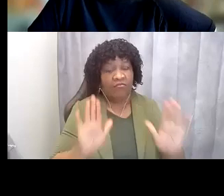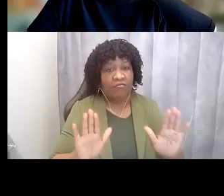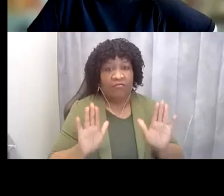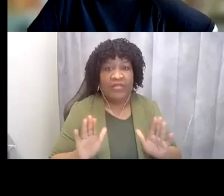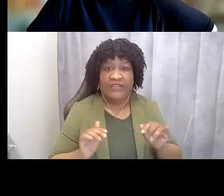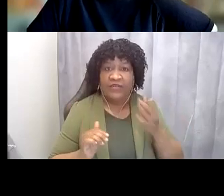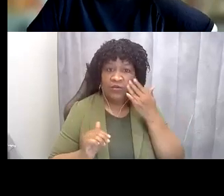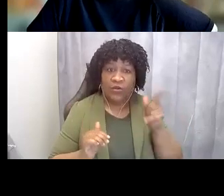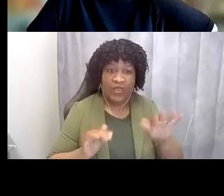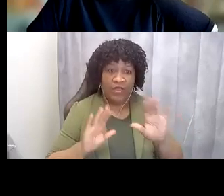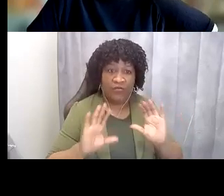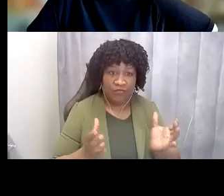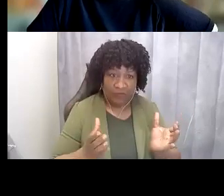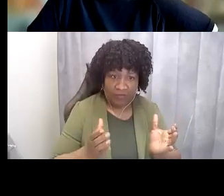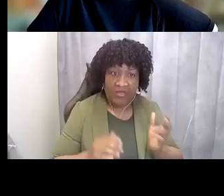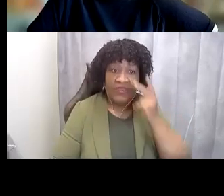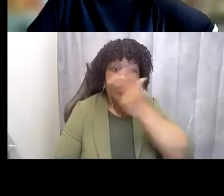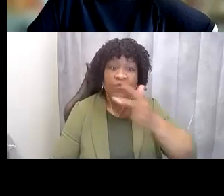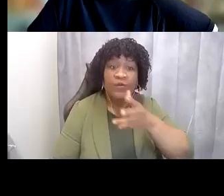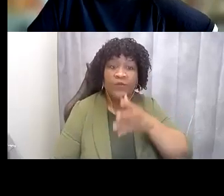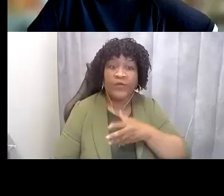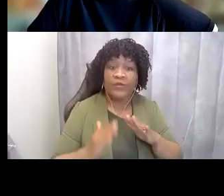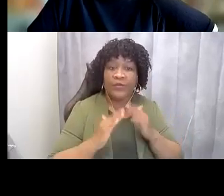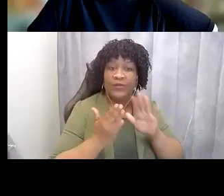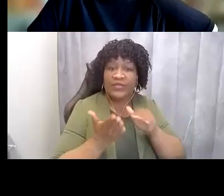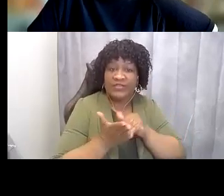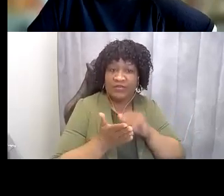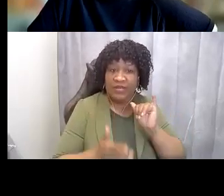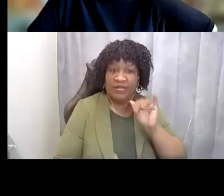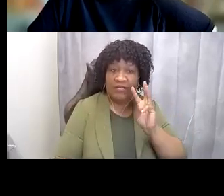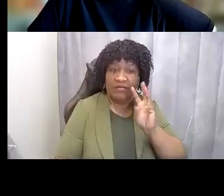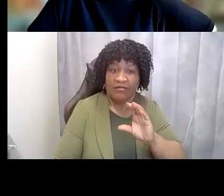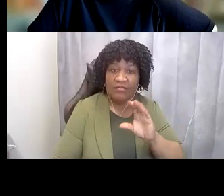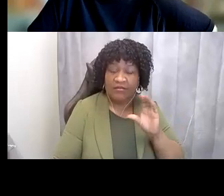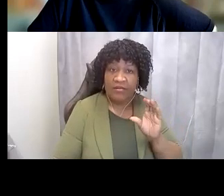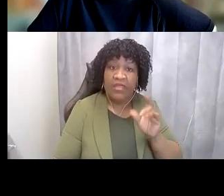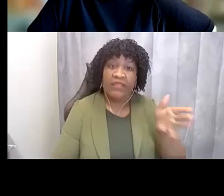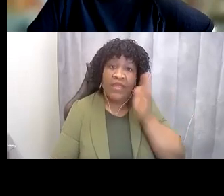them. And they have a